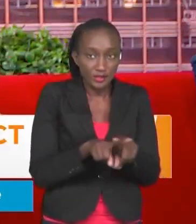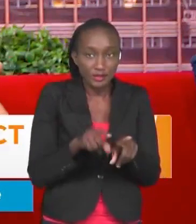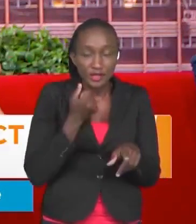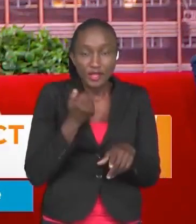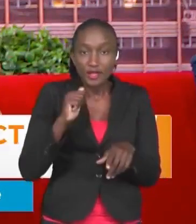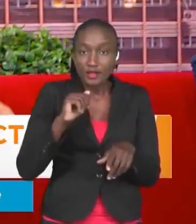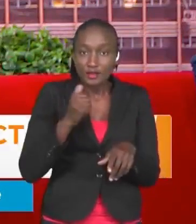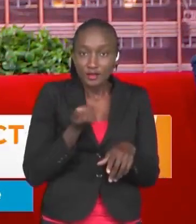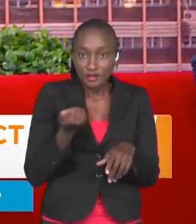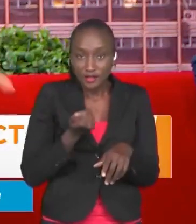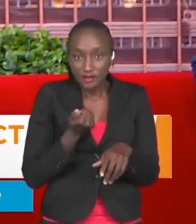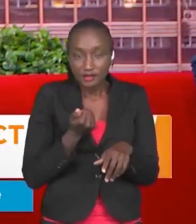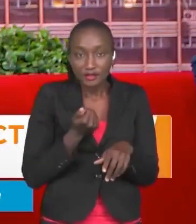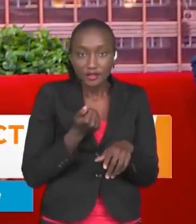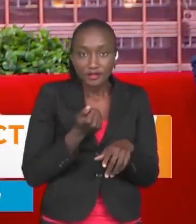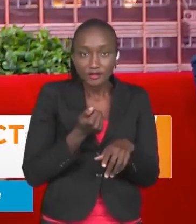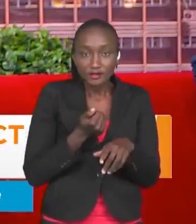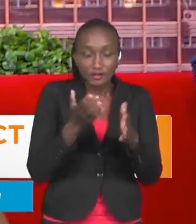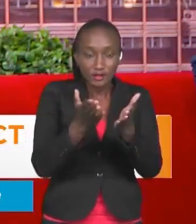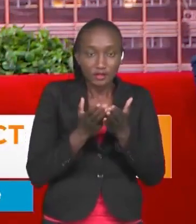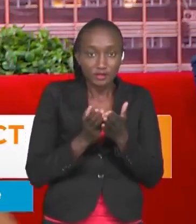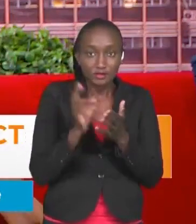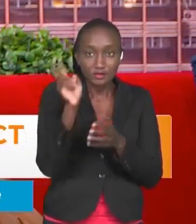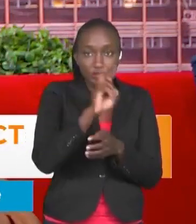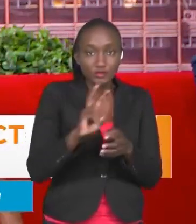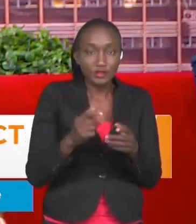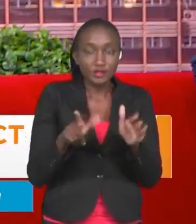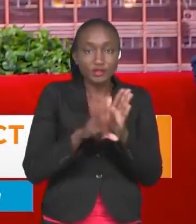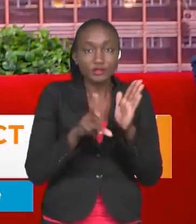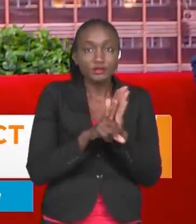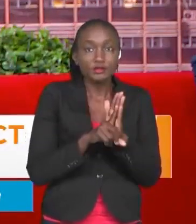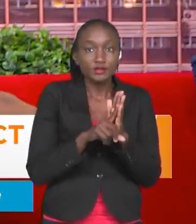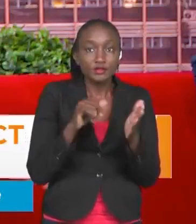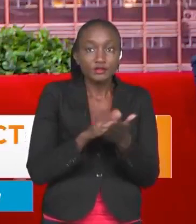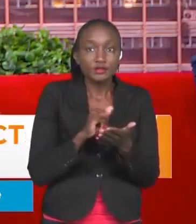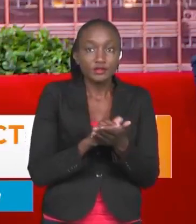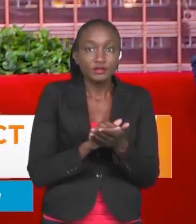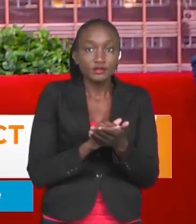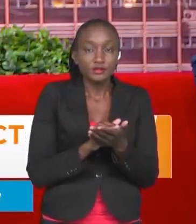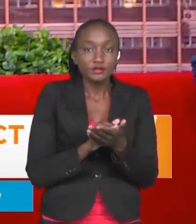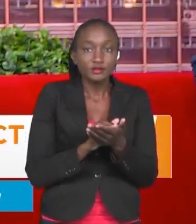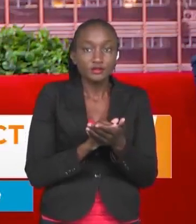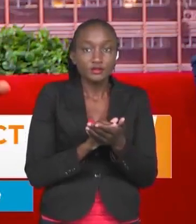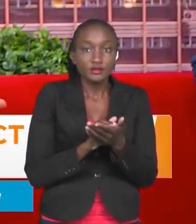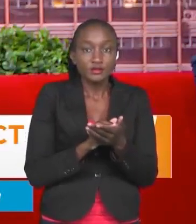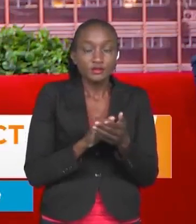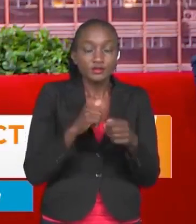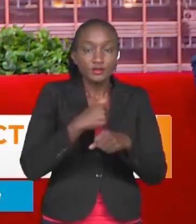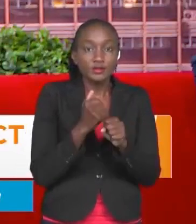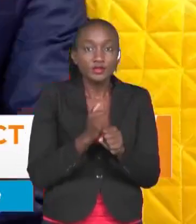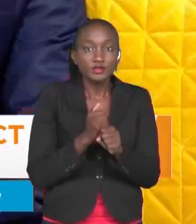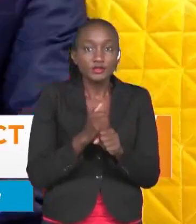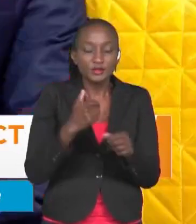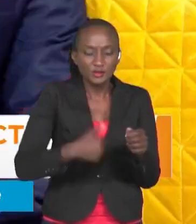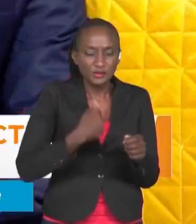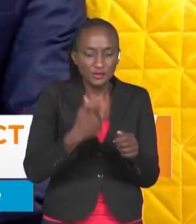them. Yeah. So there is a need to relook at the law, the Sexual Offences Act, so that we don't sensationalize the law. Yeah. We don't make it a matter of